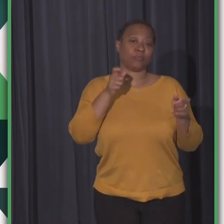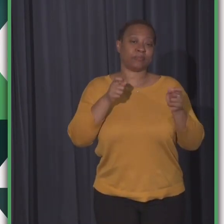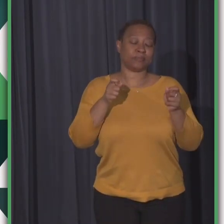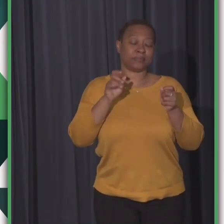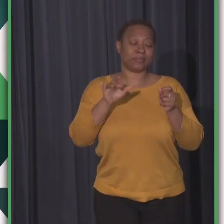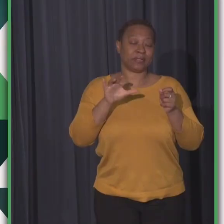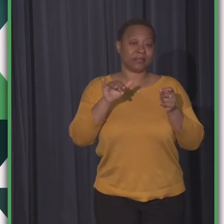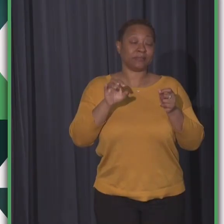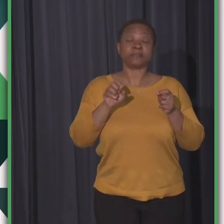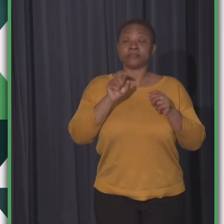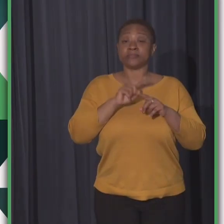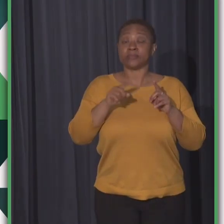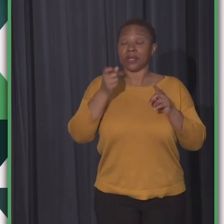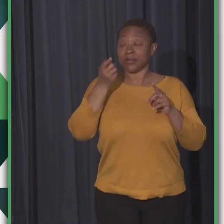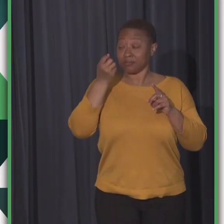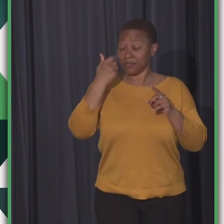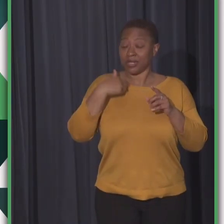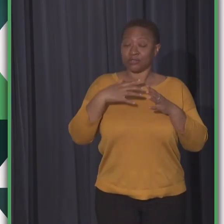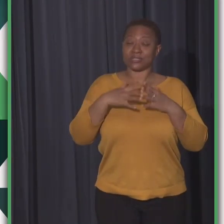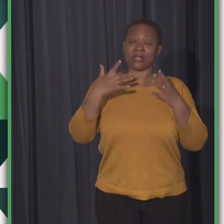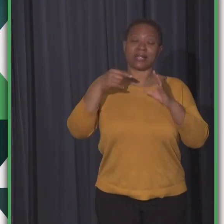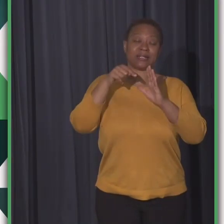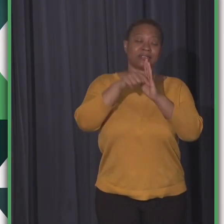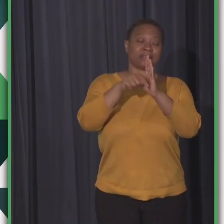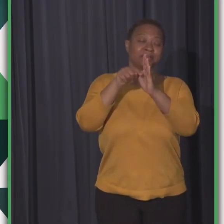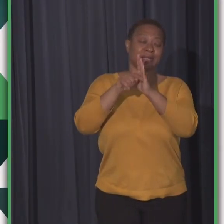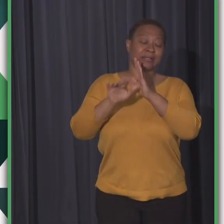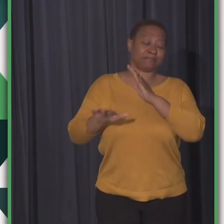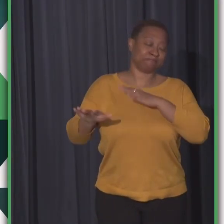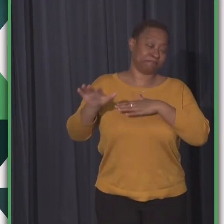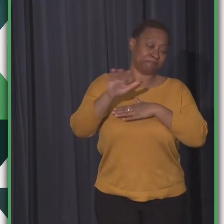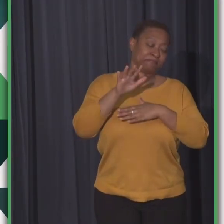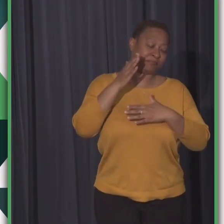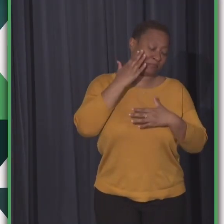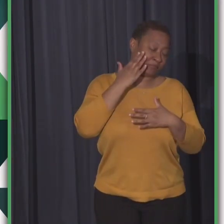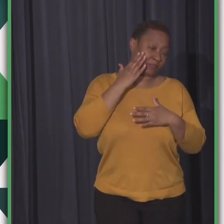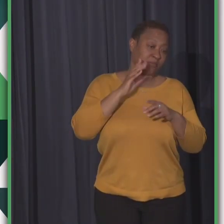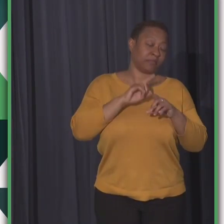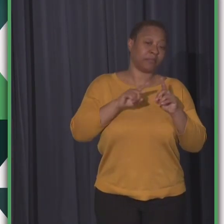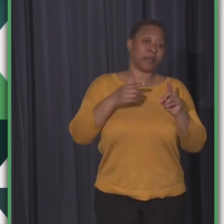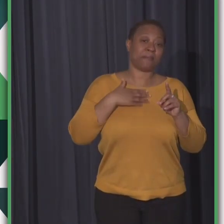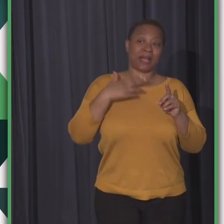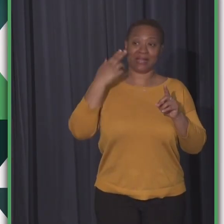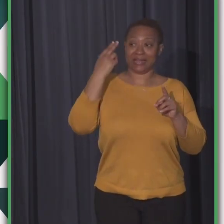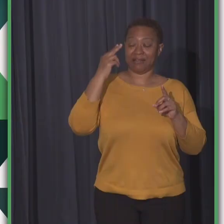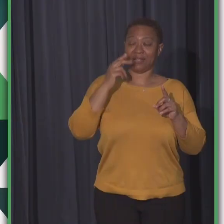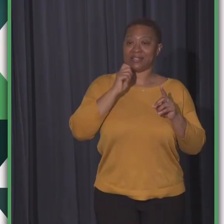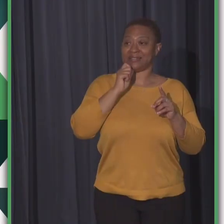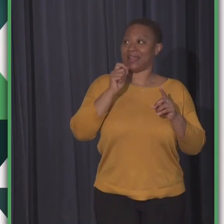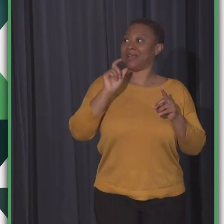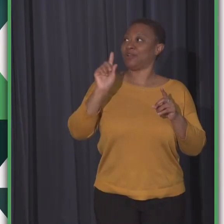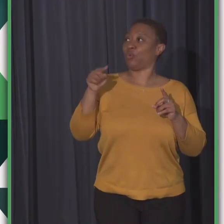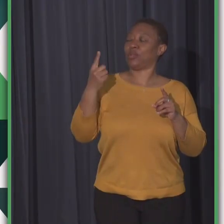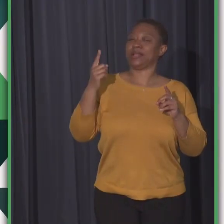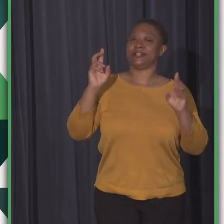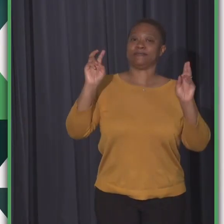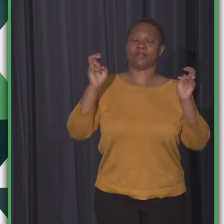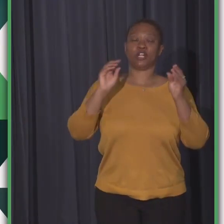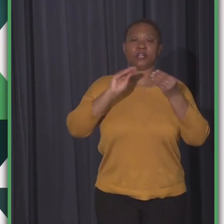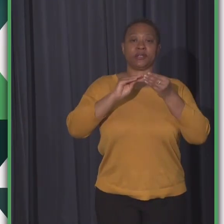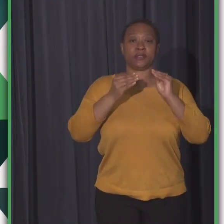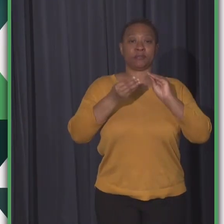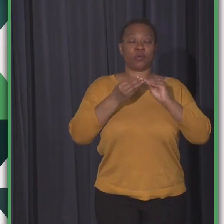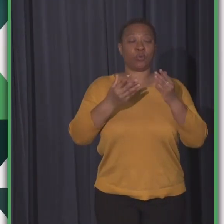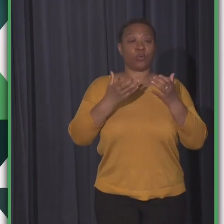I know it's a lot of killing out there, but my nephews are not just a number. We